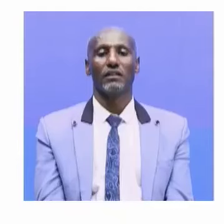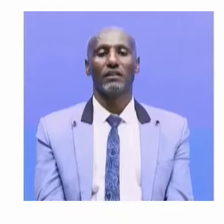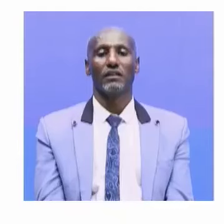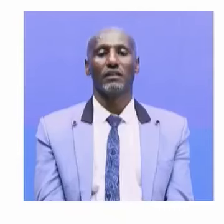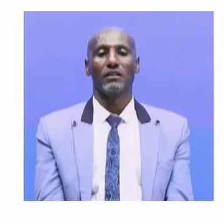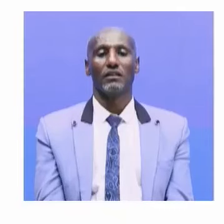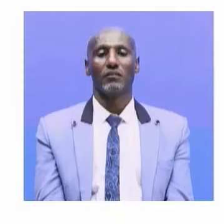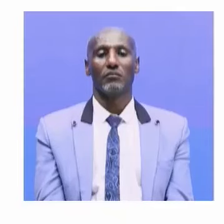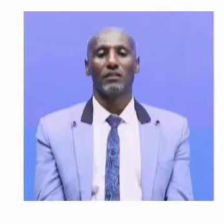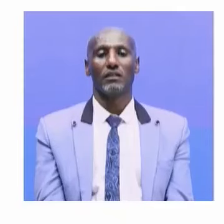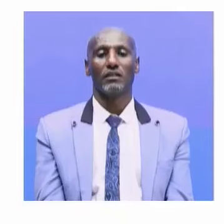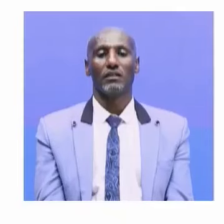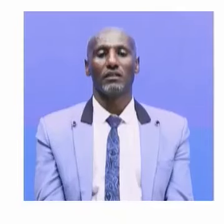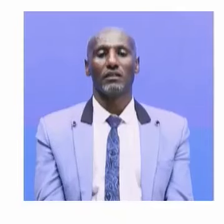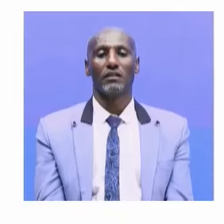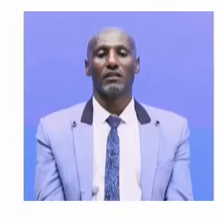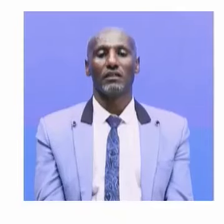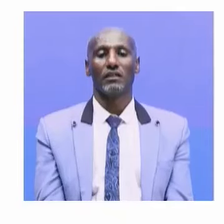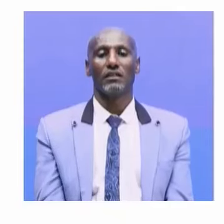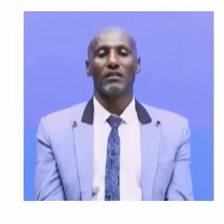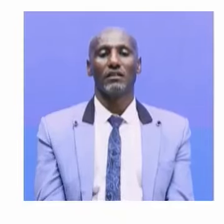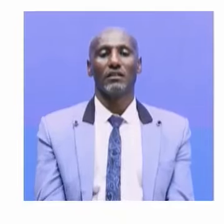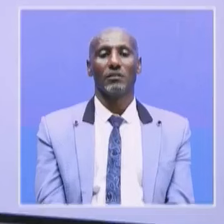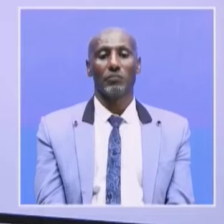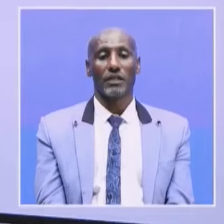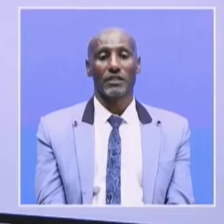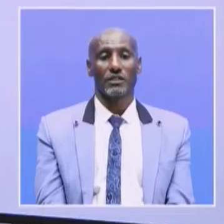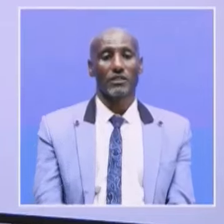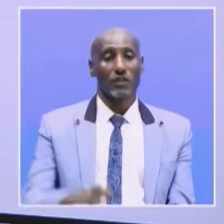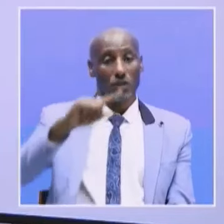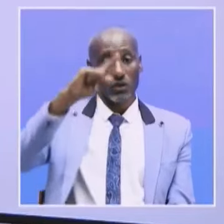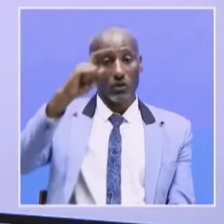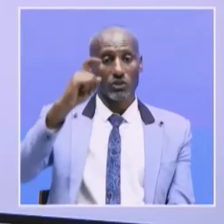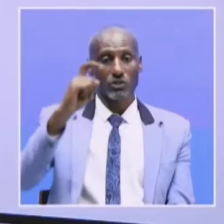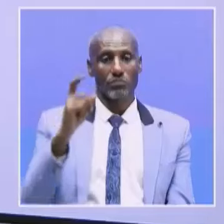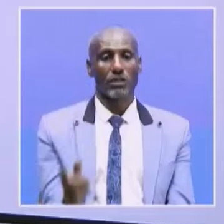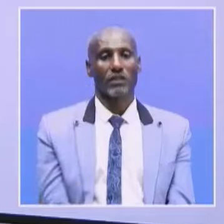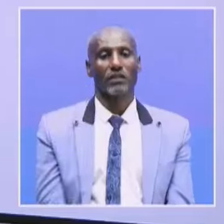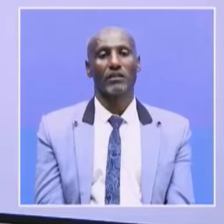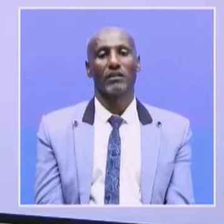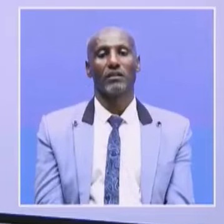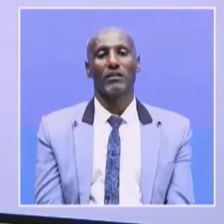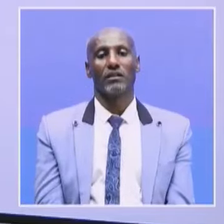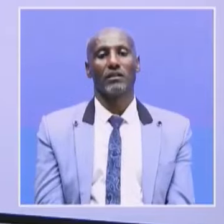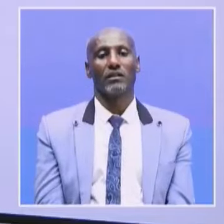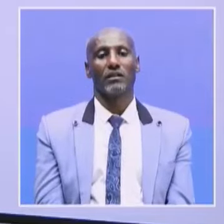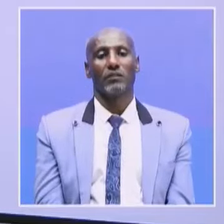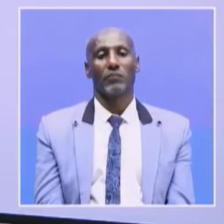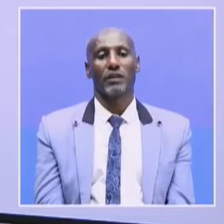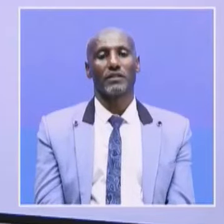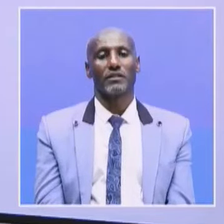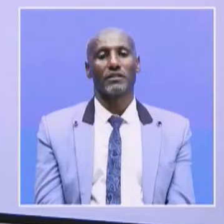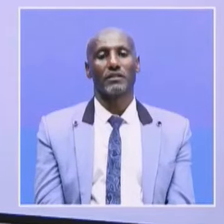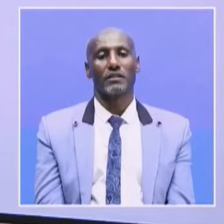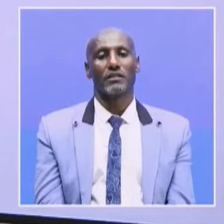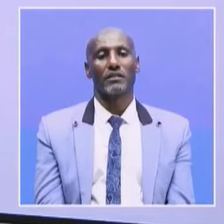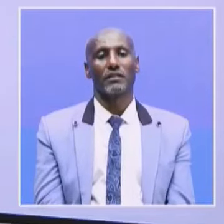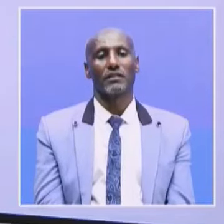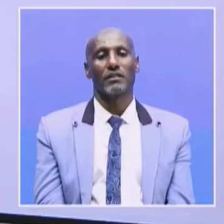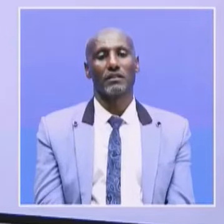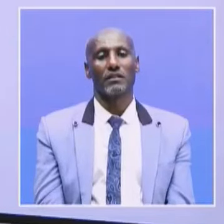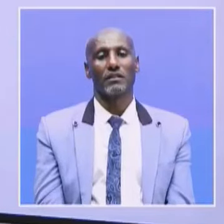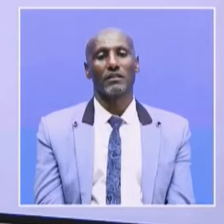any. Do you have any pets? Do you have any